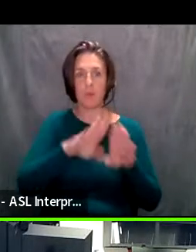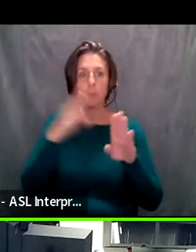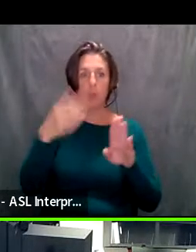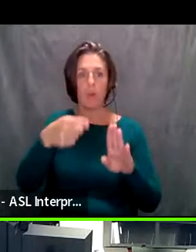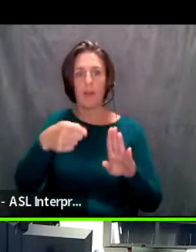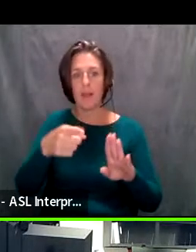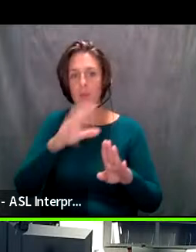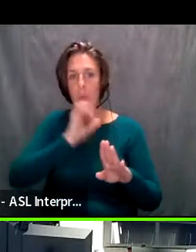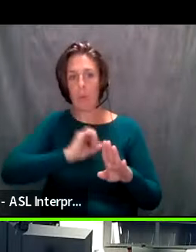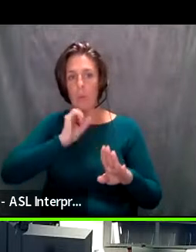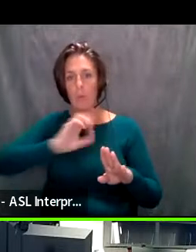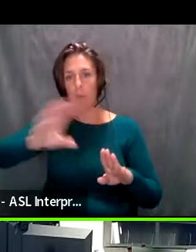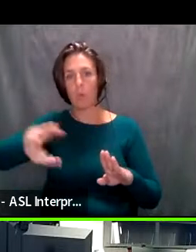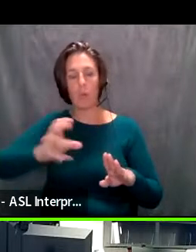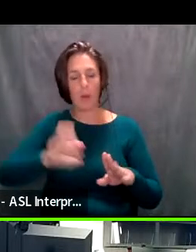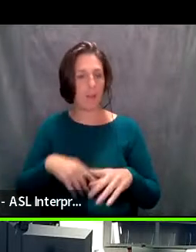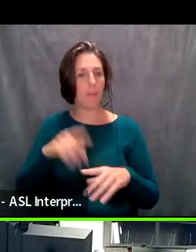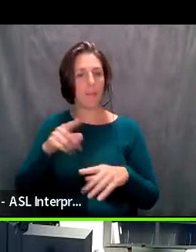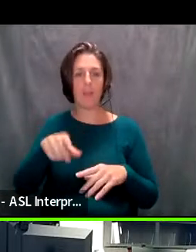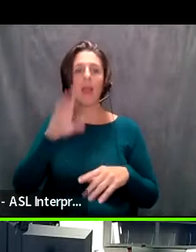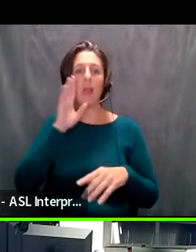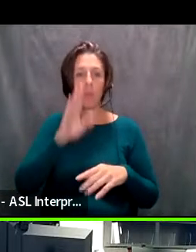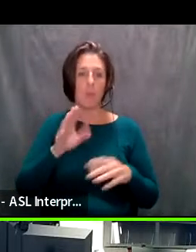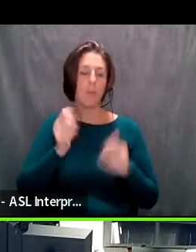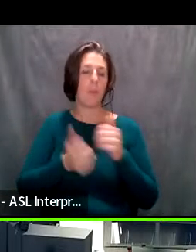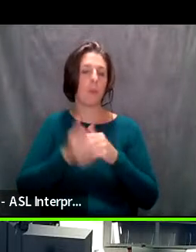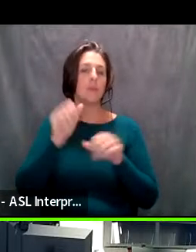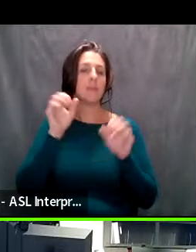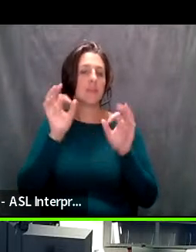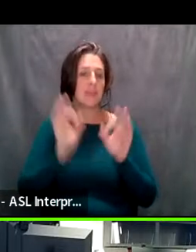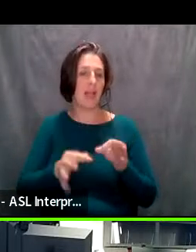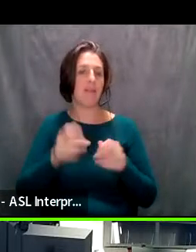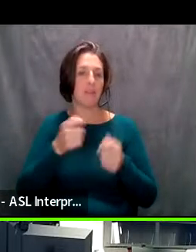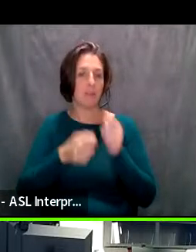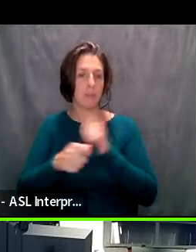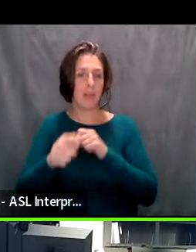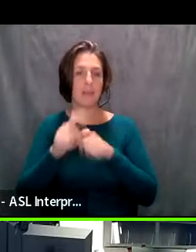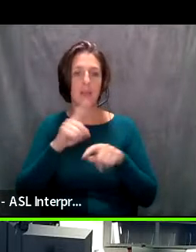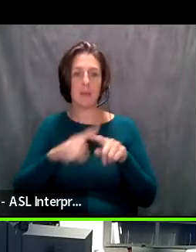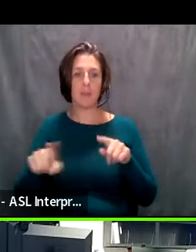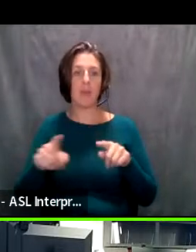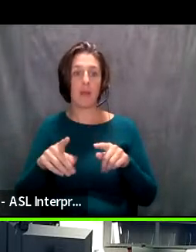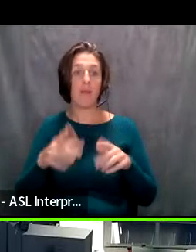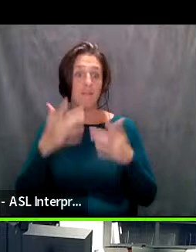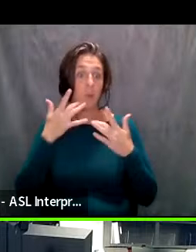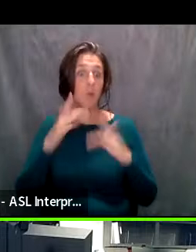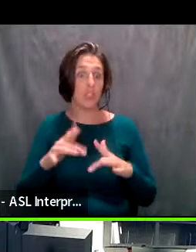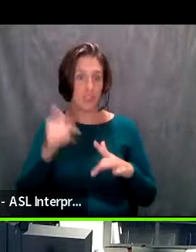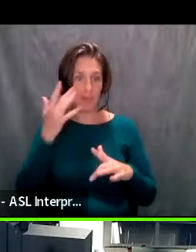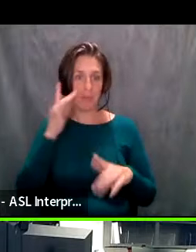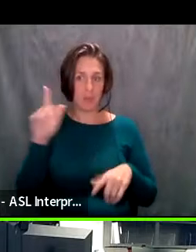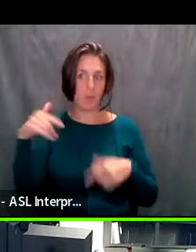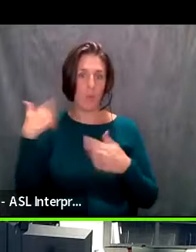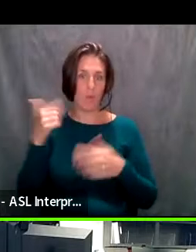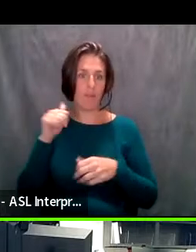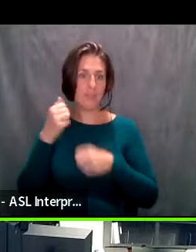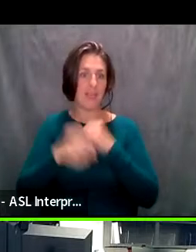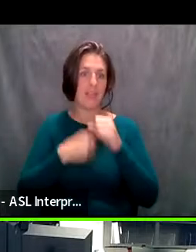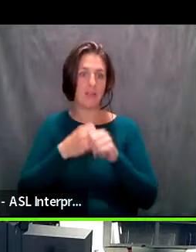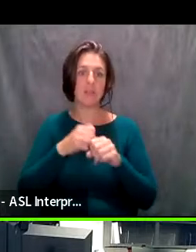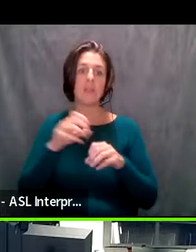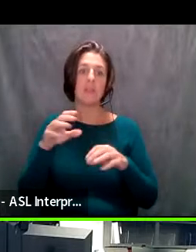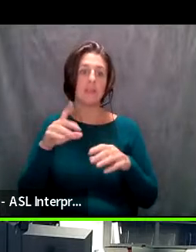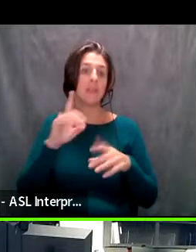conventional old-fashioned doorknob, those would most definitely be replaced. But fortunately, because over the decades, the district has done so much